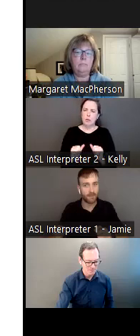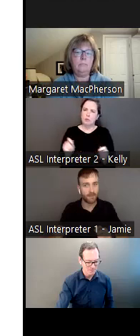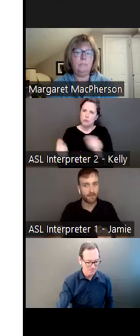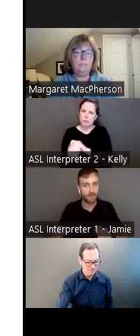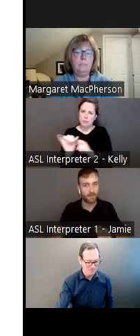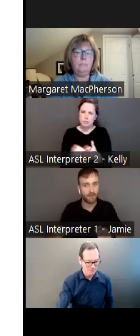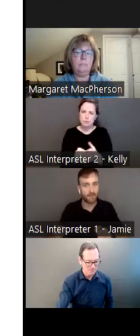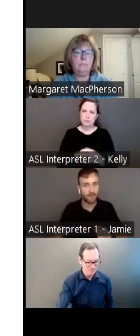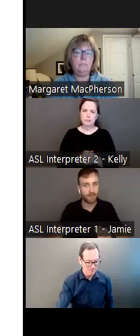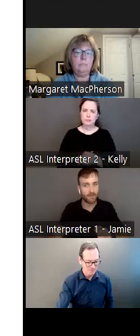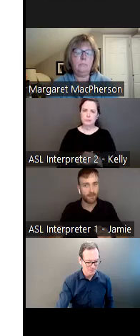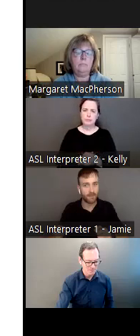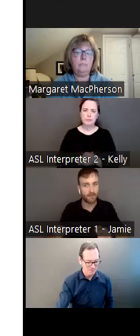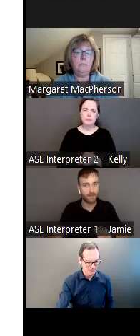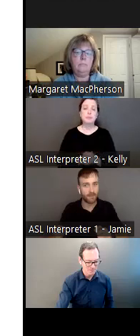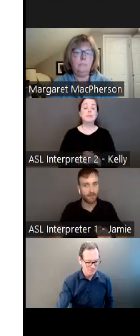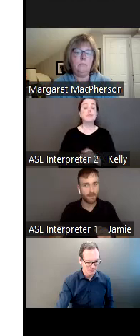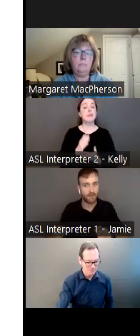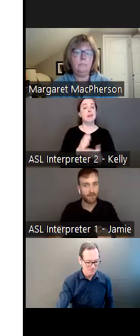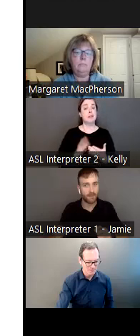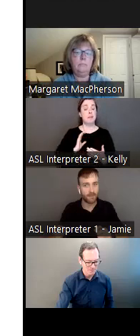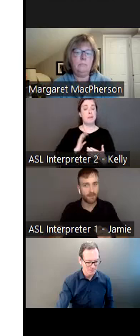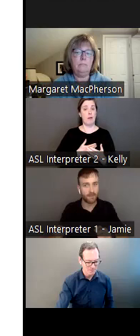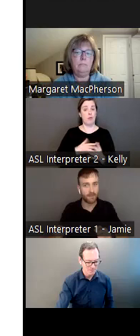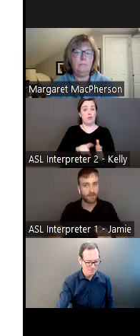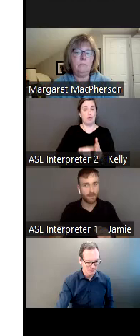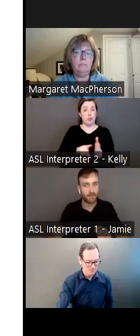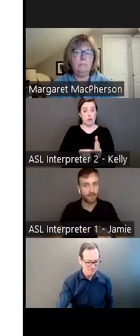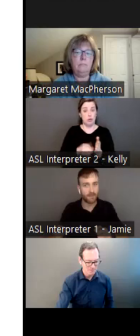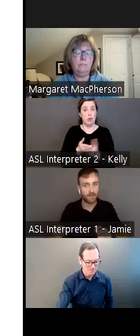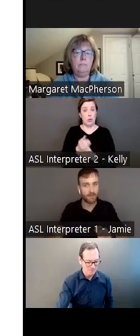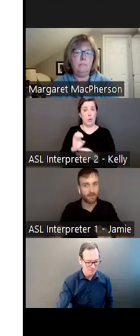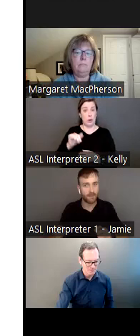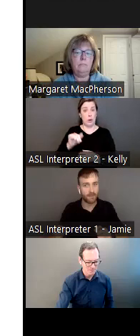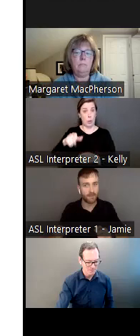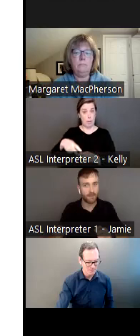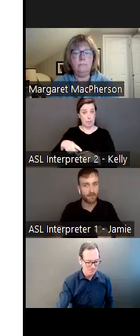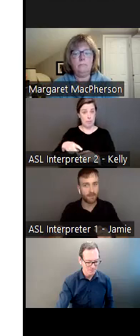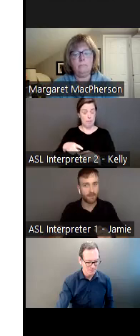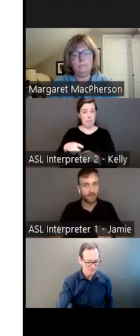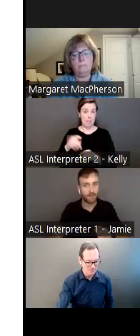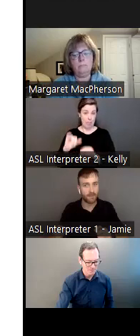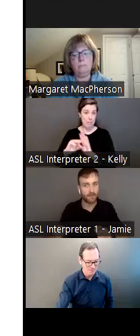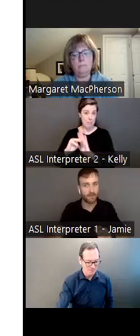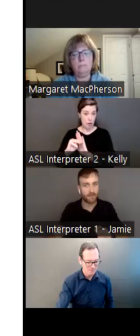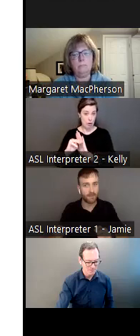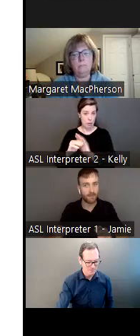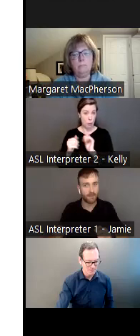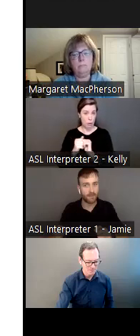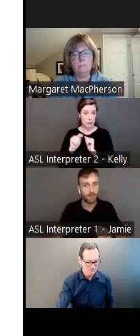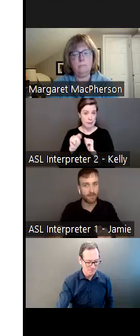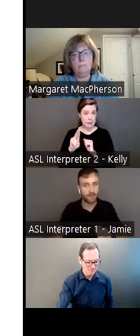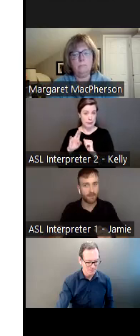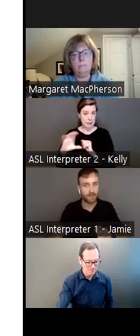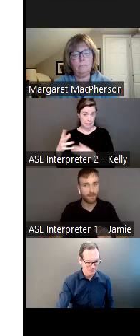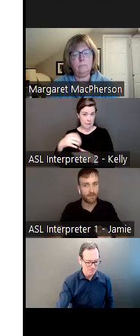because some of the research that we've done through Equip and through this sort of model of equity-oriented care with this TBIC component does show